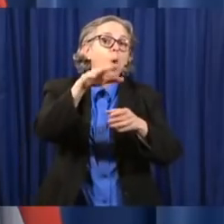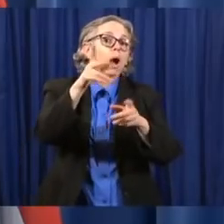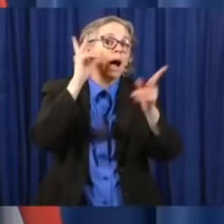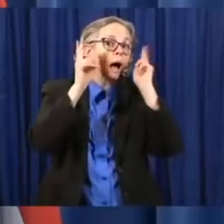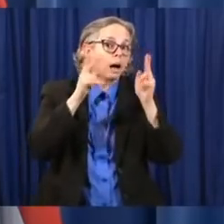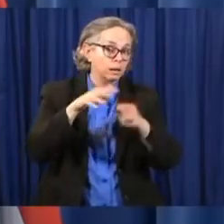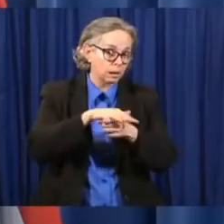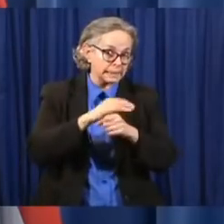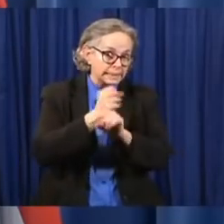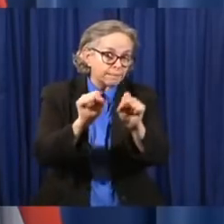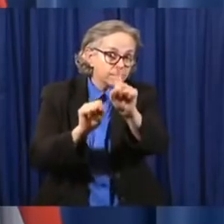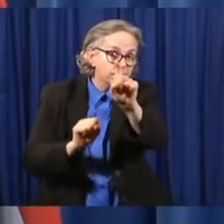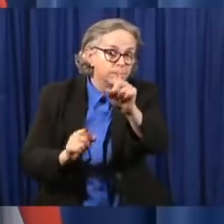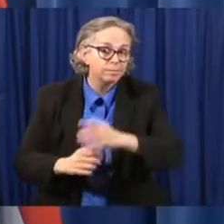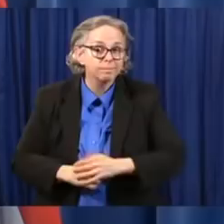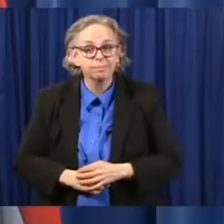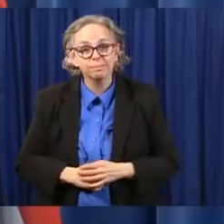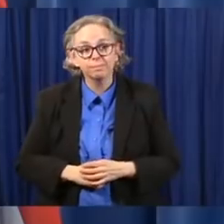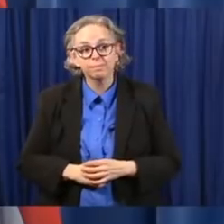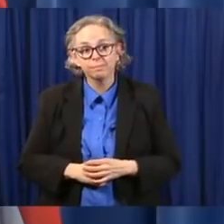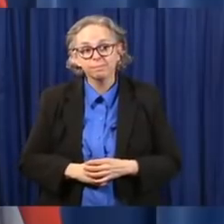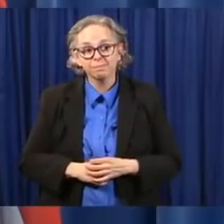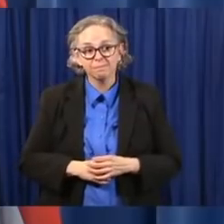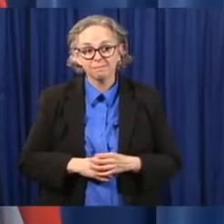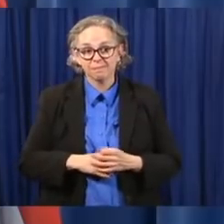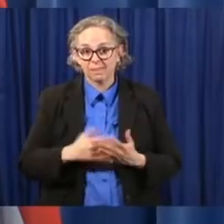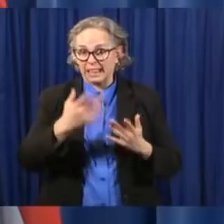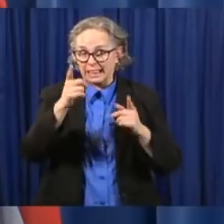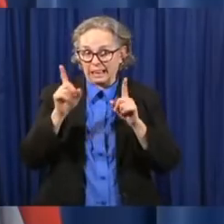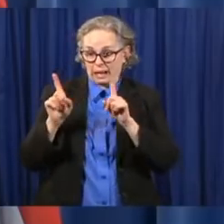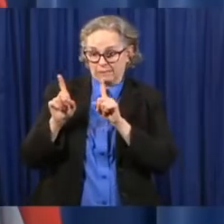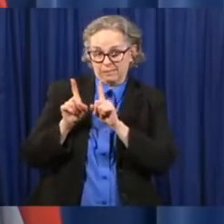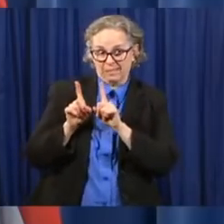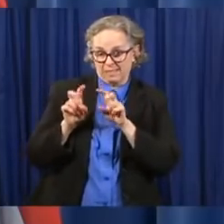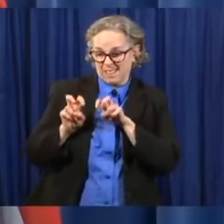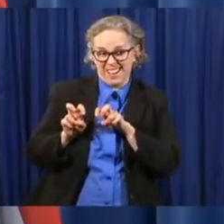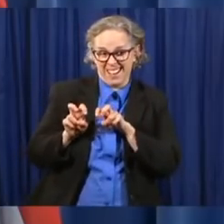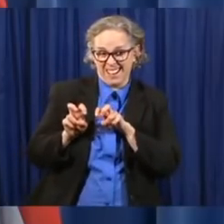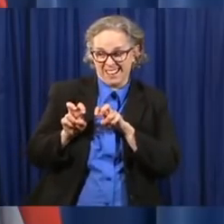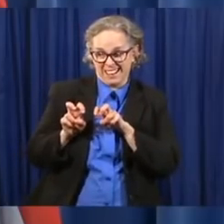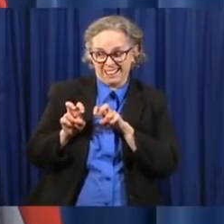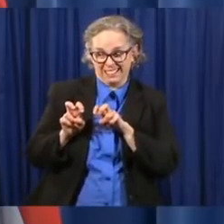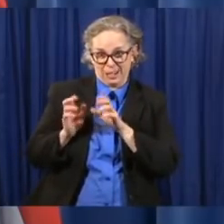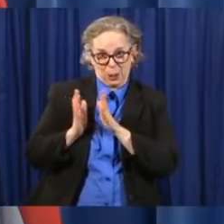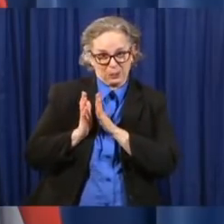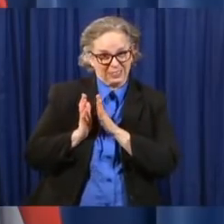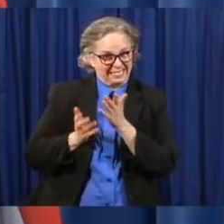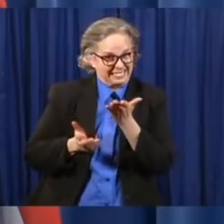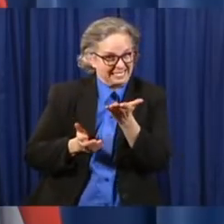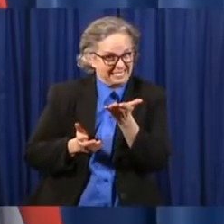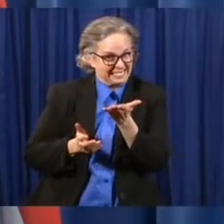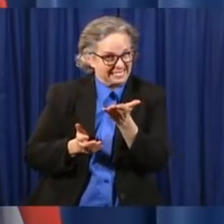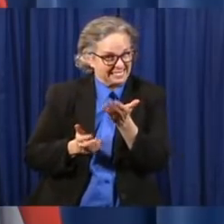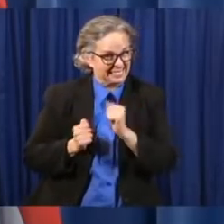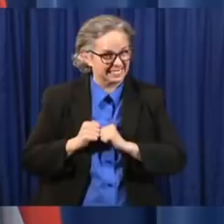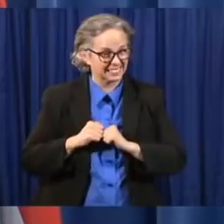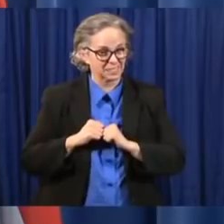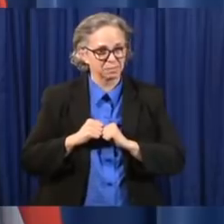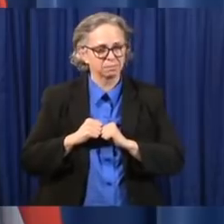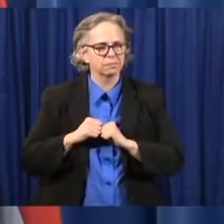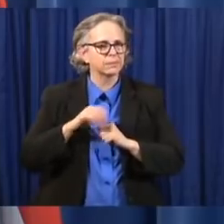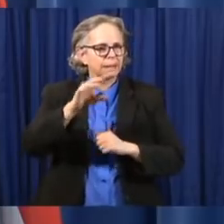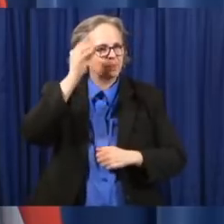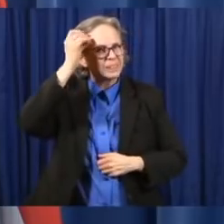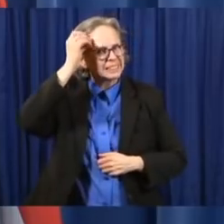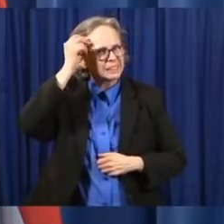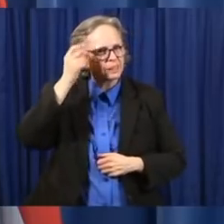It's a very close, obviously by its nature, close contact. And so that's something we're exploring. We're